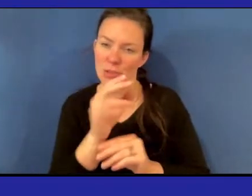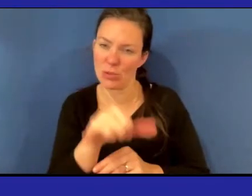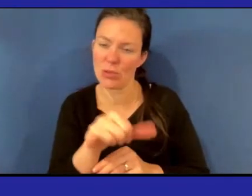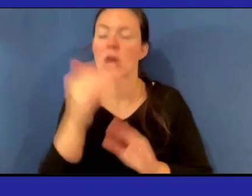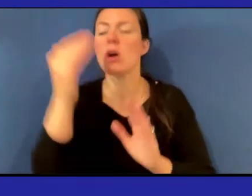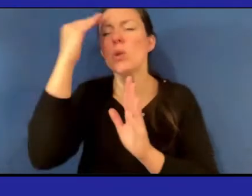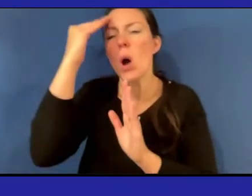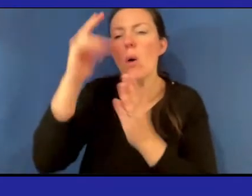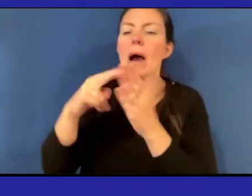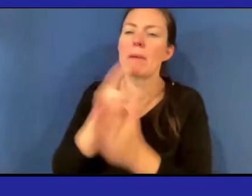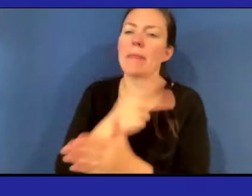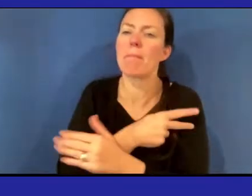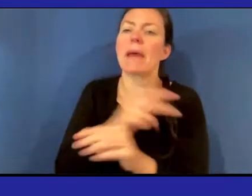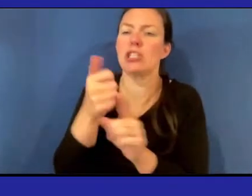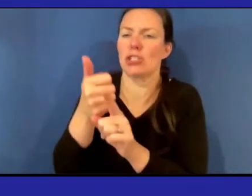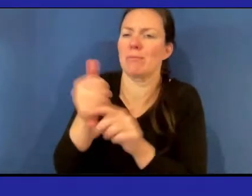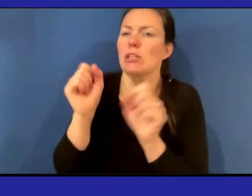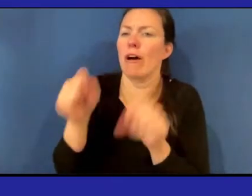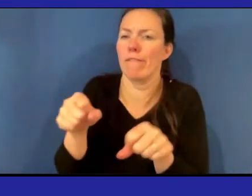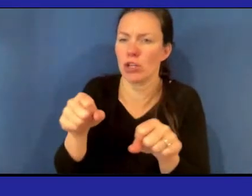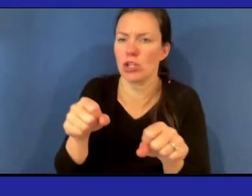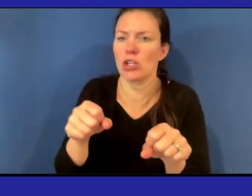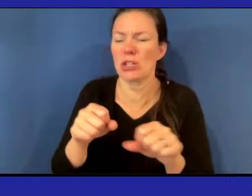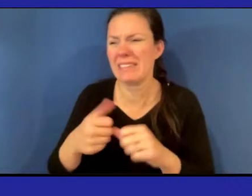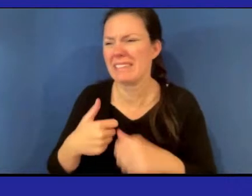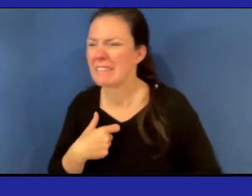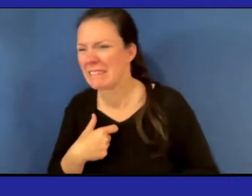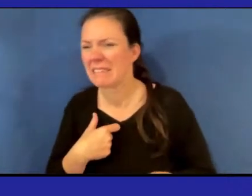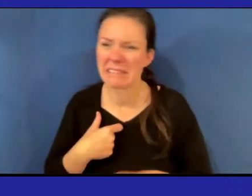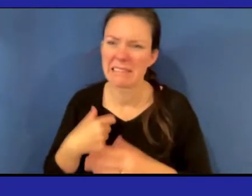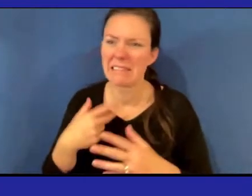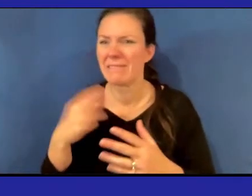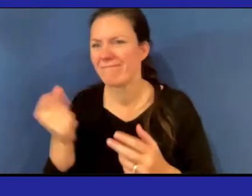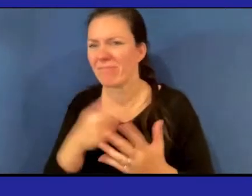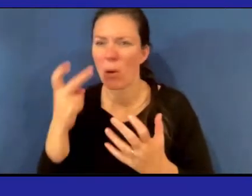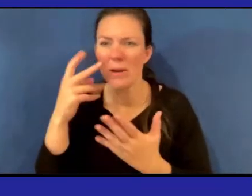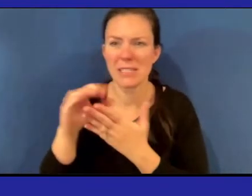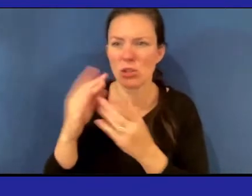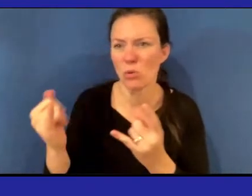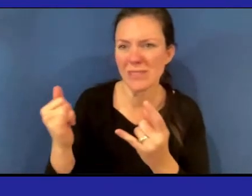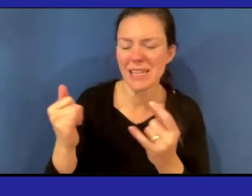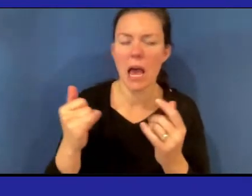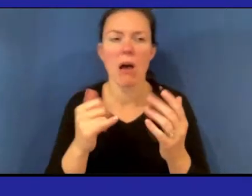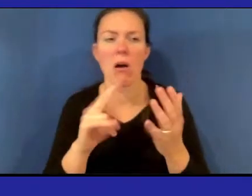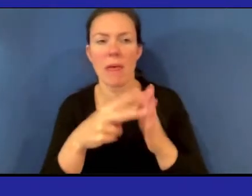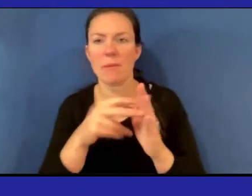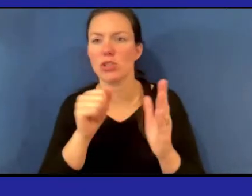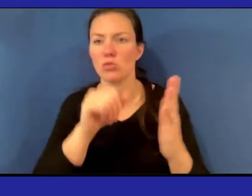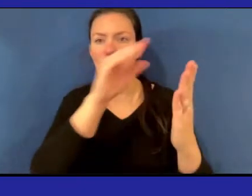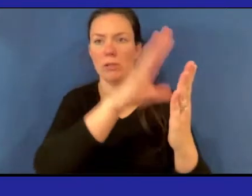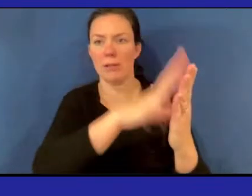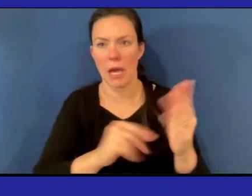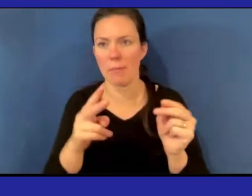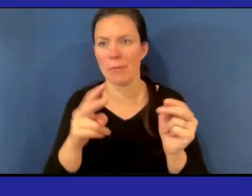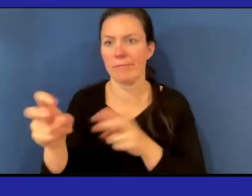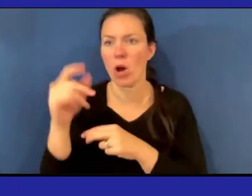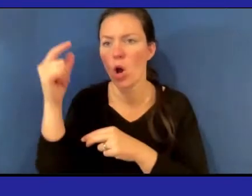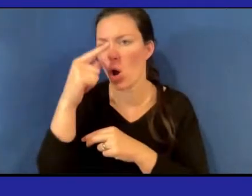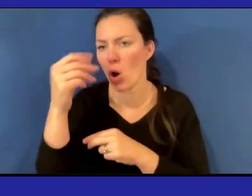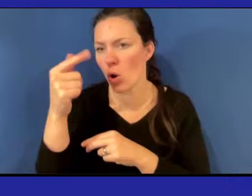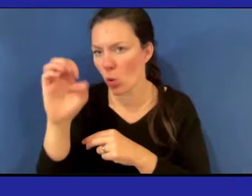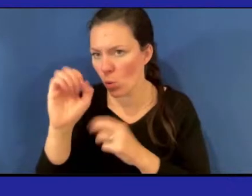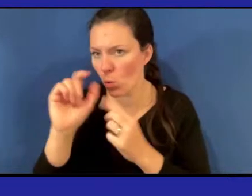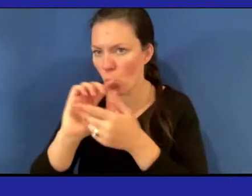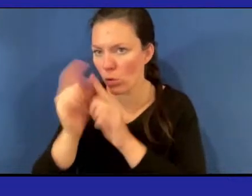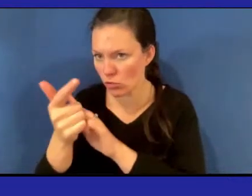patient could do that. Yeah, no, Like absolutely, if yeah. if they were like, I wanna Yeah. see the notes, because the after visit summary has almost nothing in Right. it, no offense, that's not your problem, that's